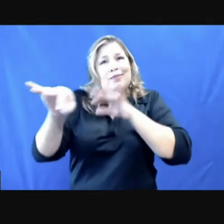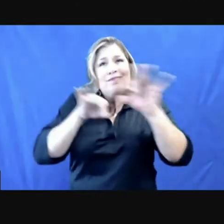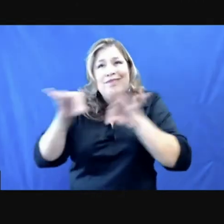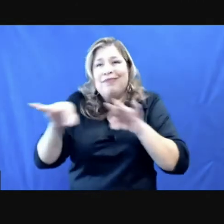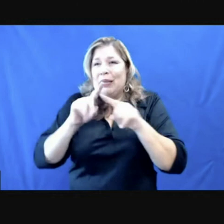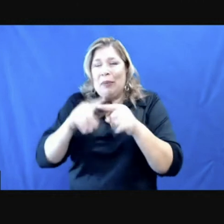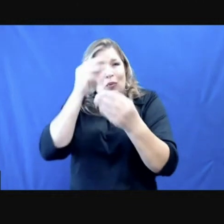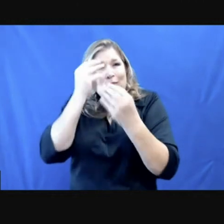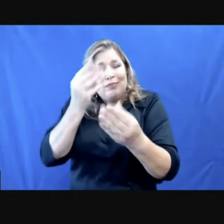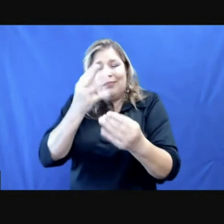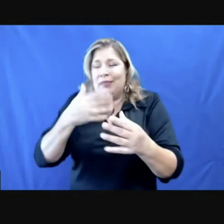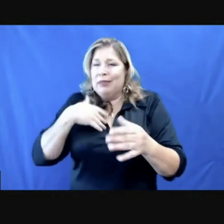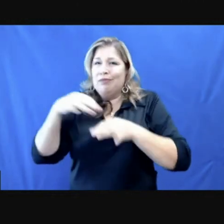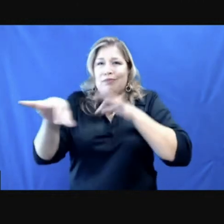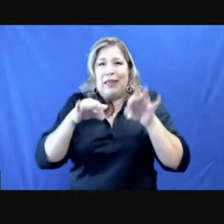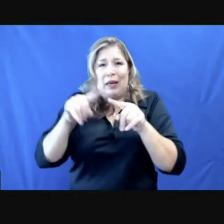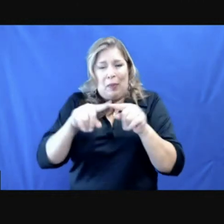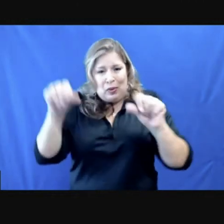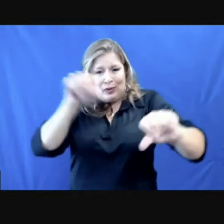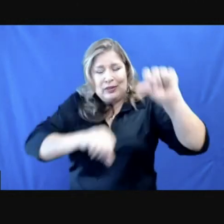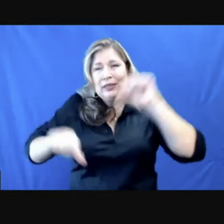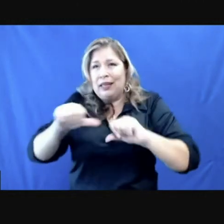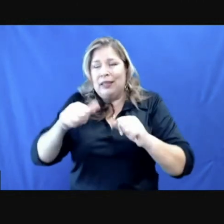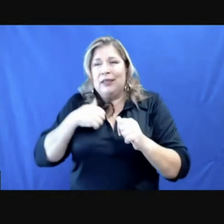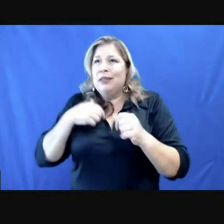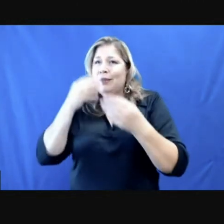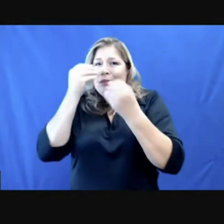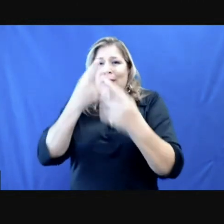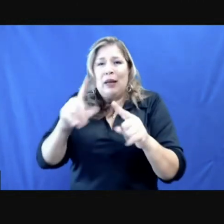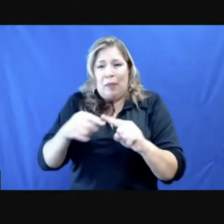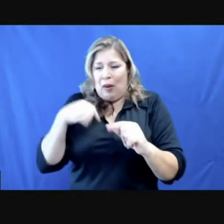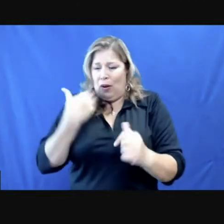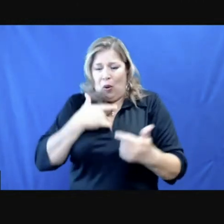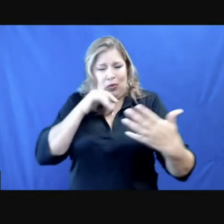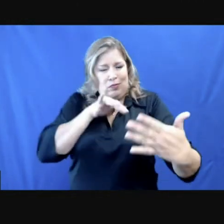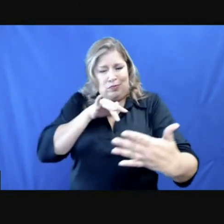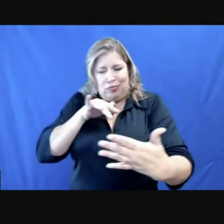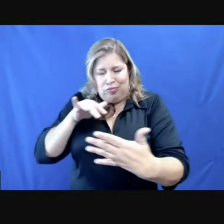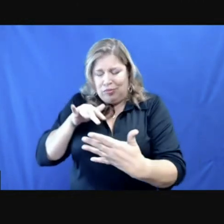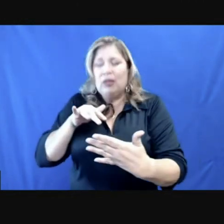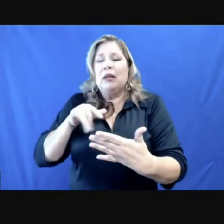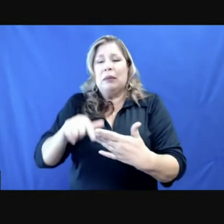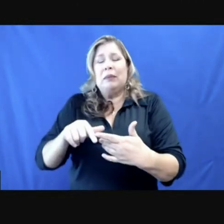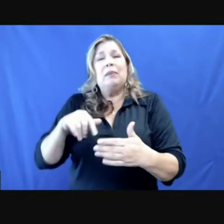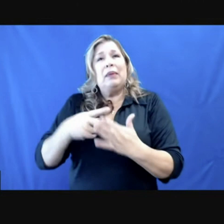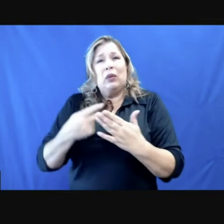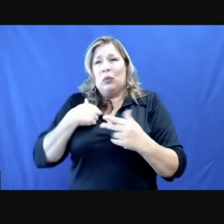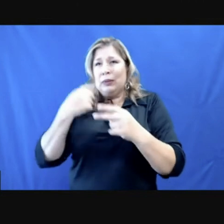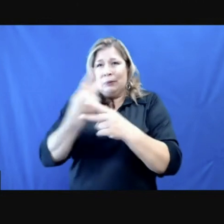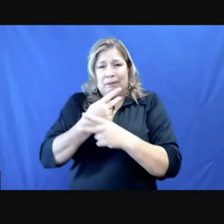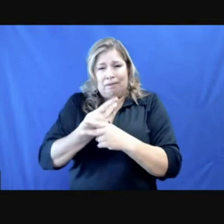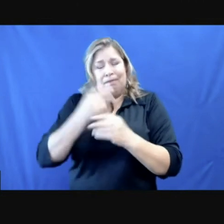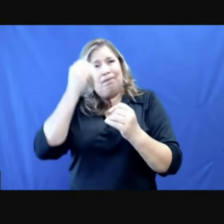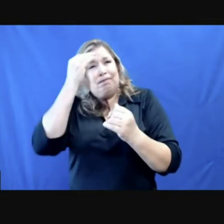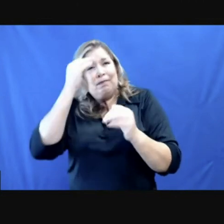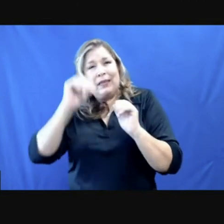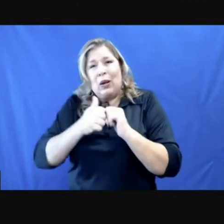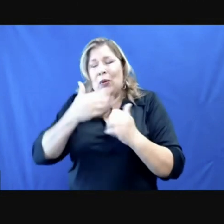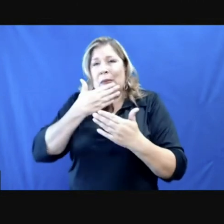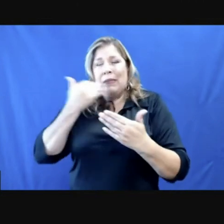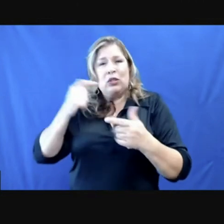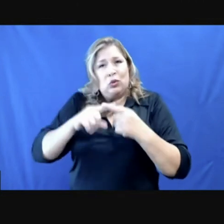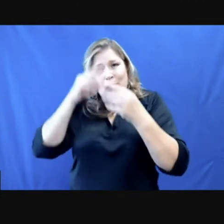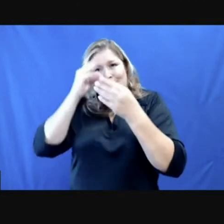making this really deeply sort of thoughtful announcement and moving forward to